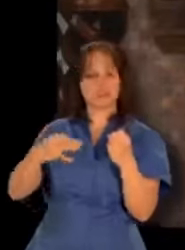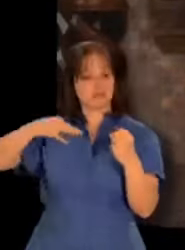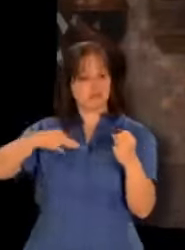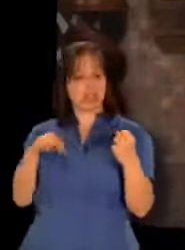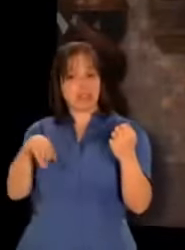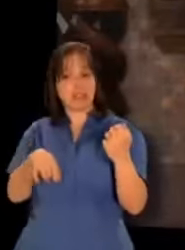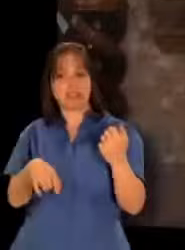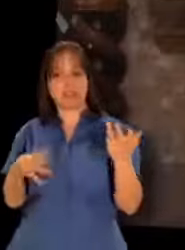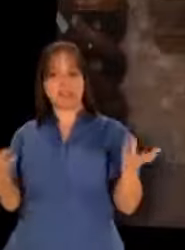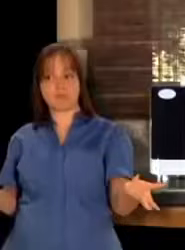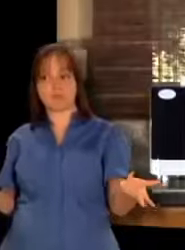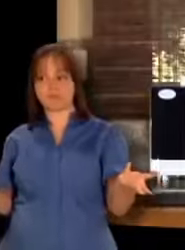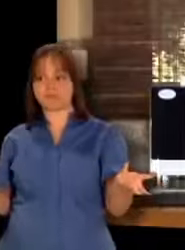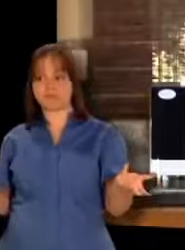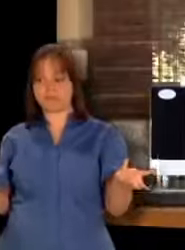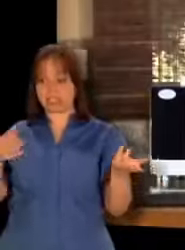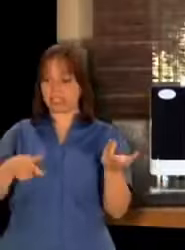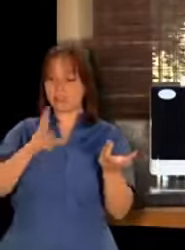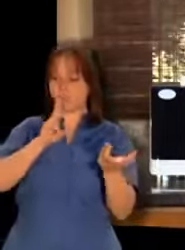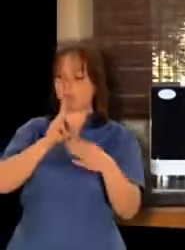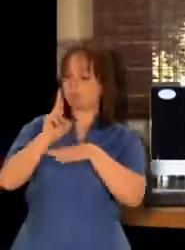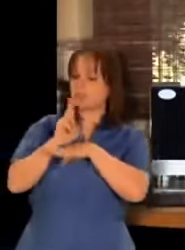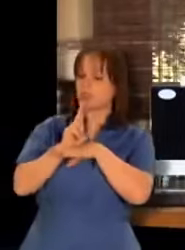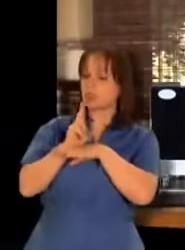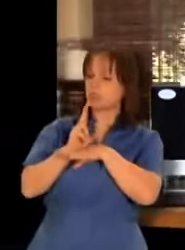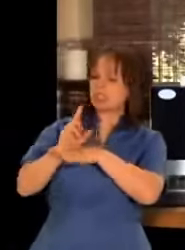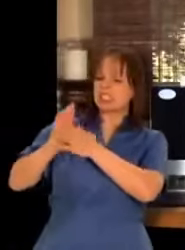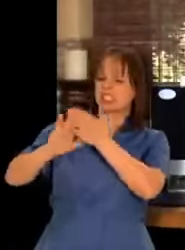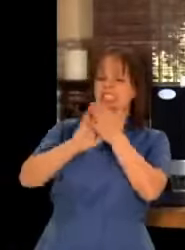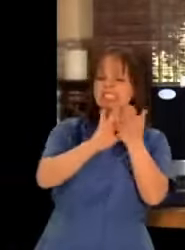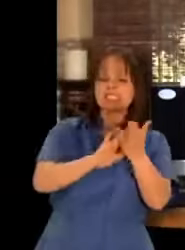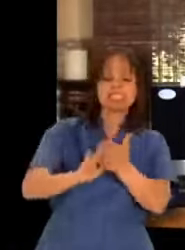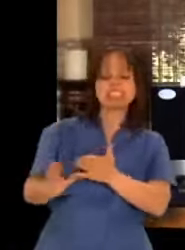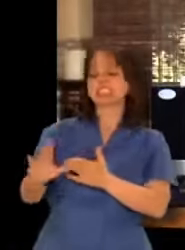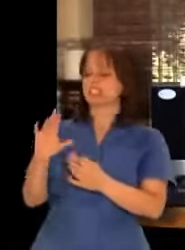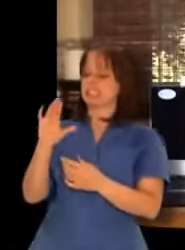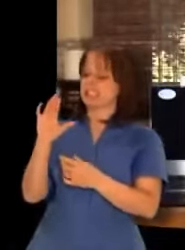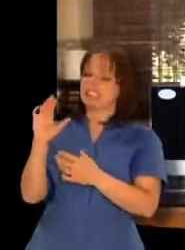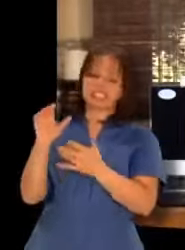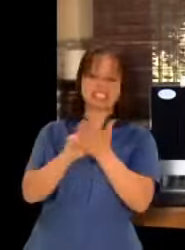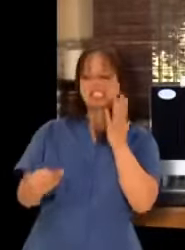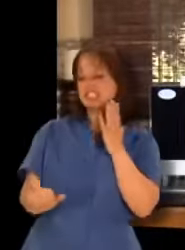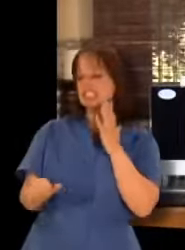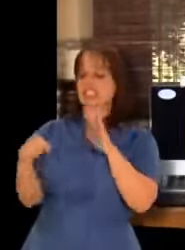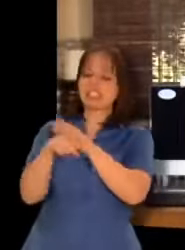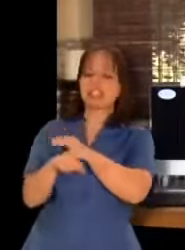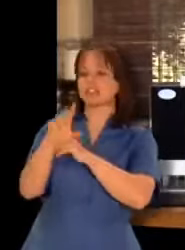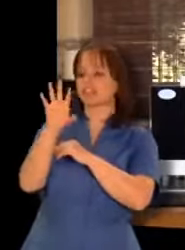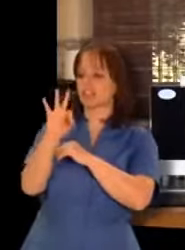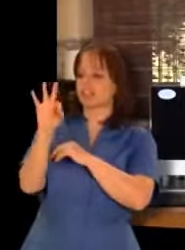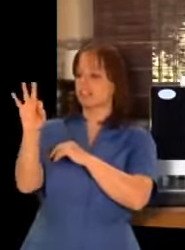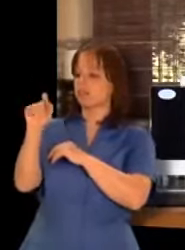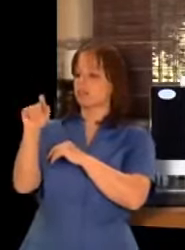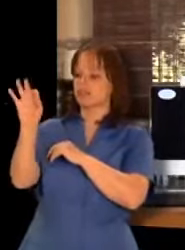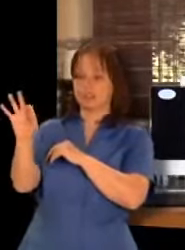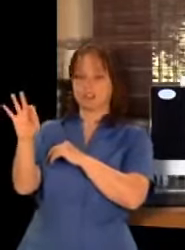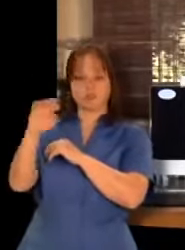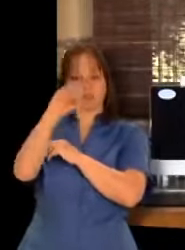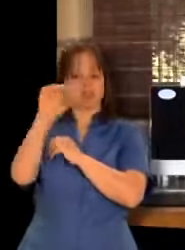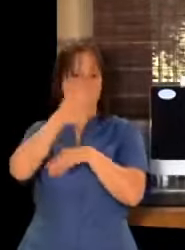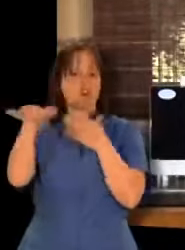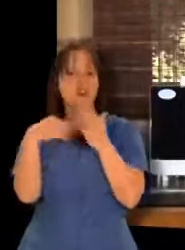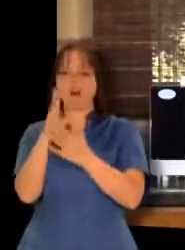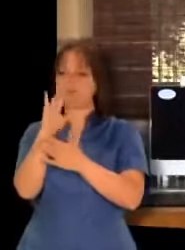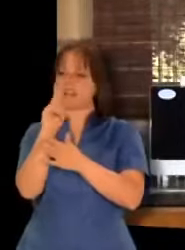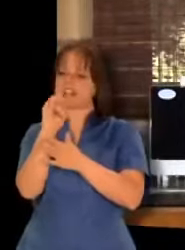water is that water you use for sterilizing, for disinfecting. It will kill 99.9% of all bacteria within